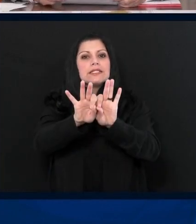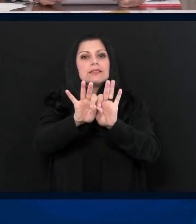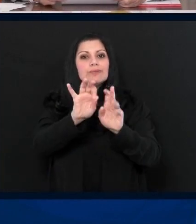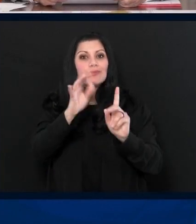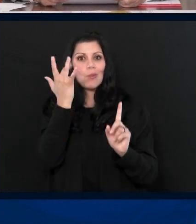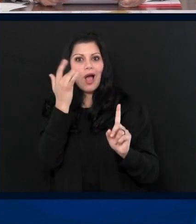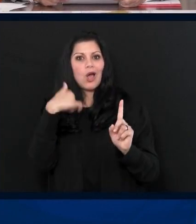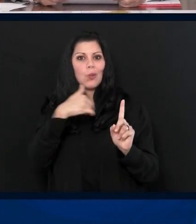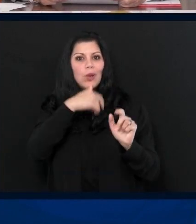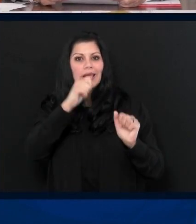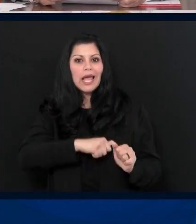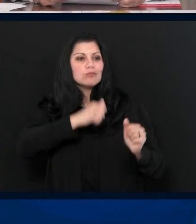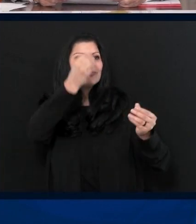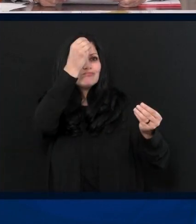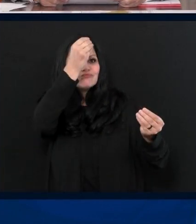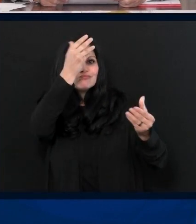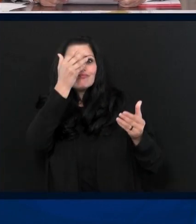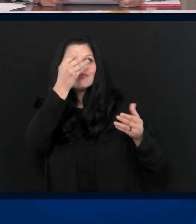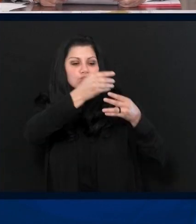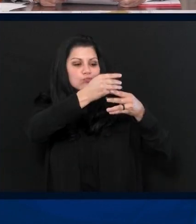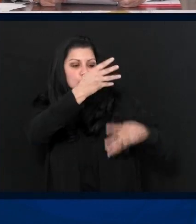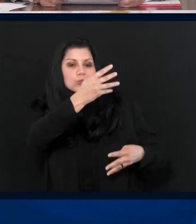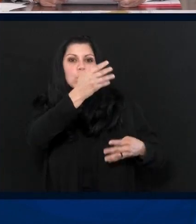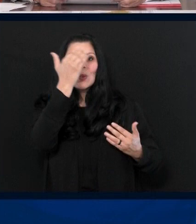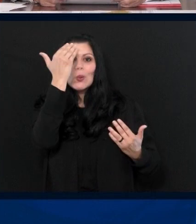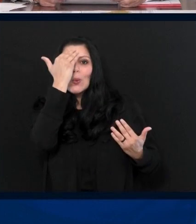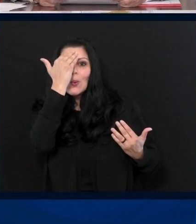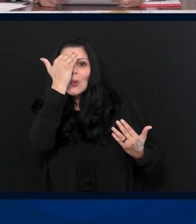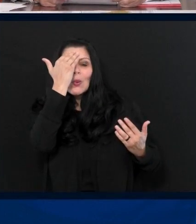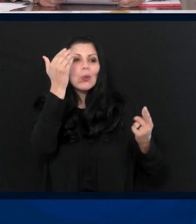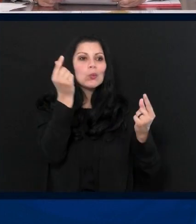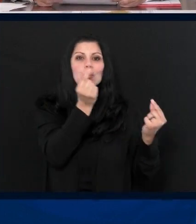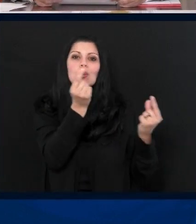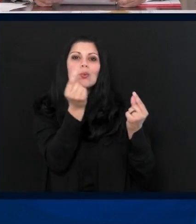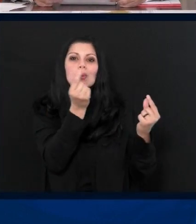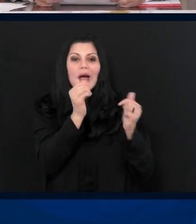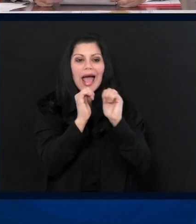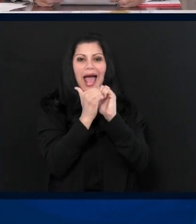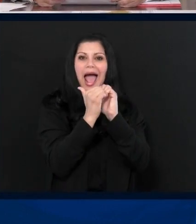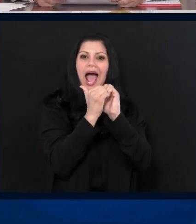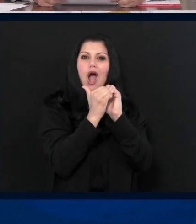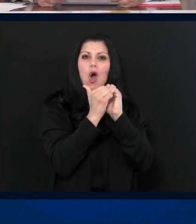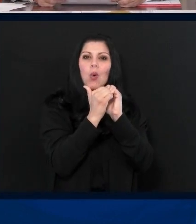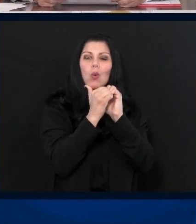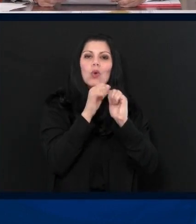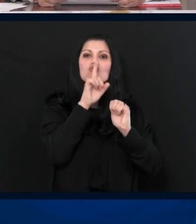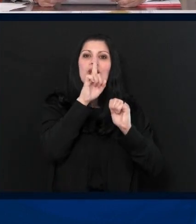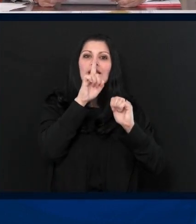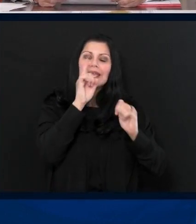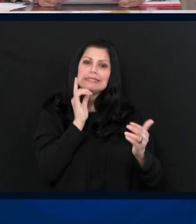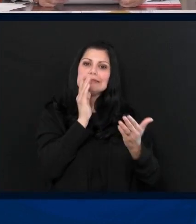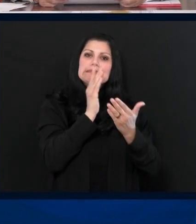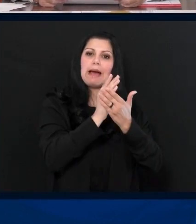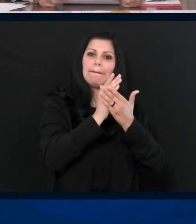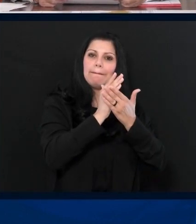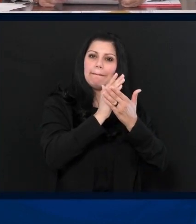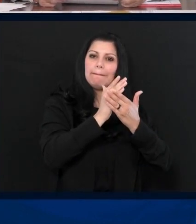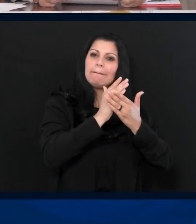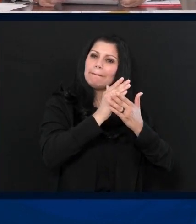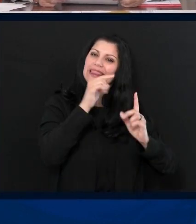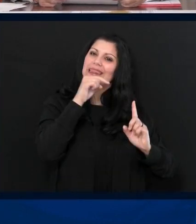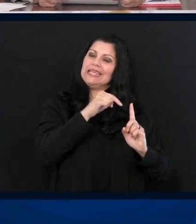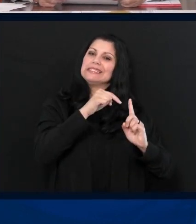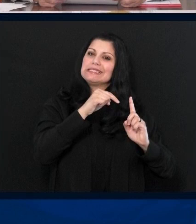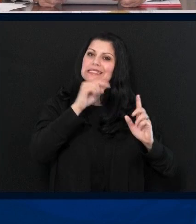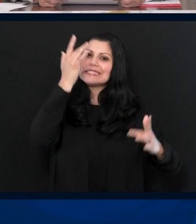that we will have that will be able to curtail and stop this dreaded killer. You know,